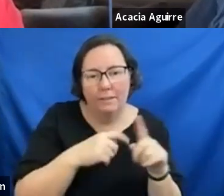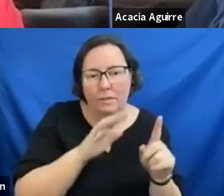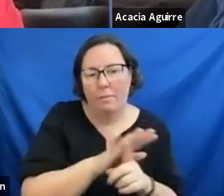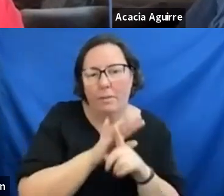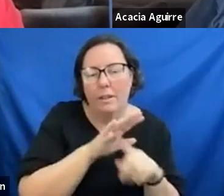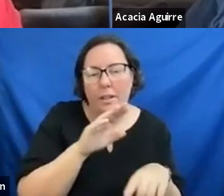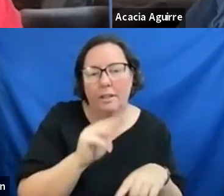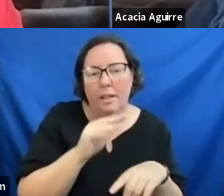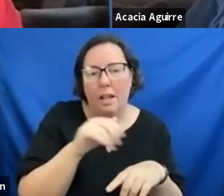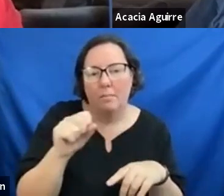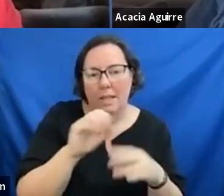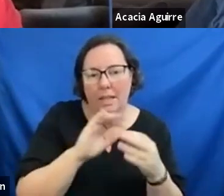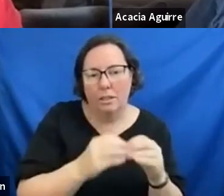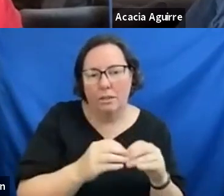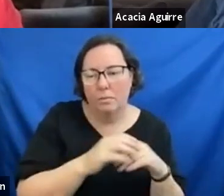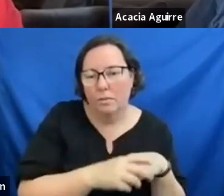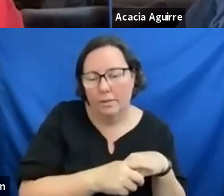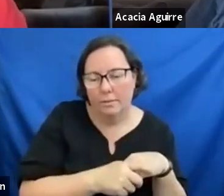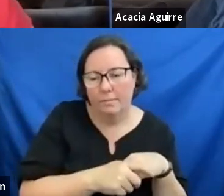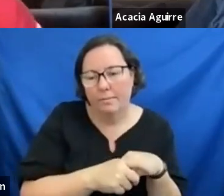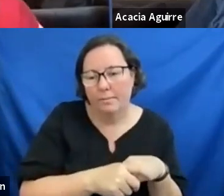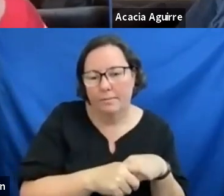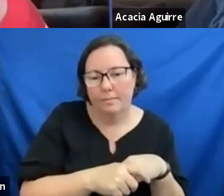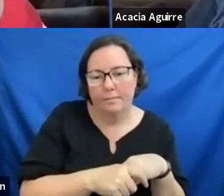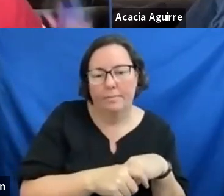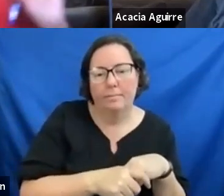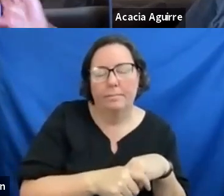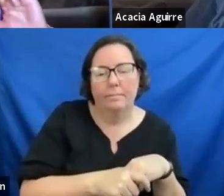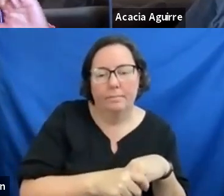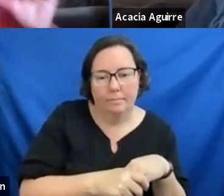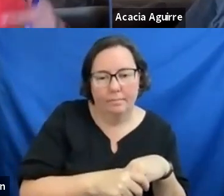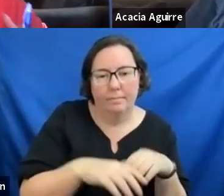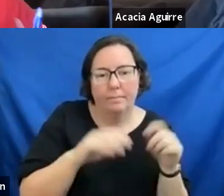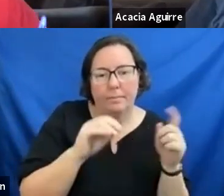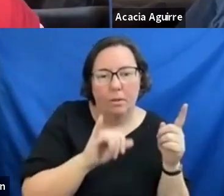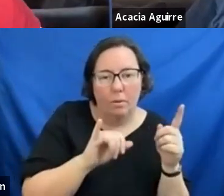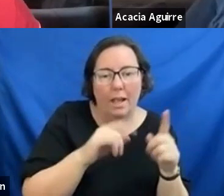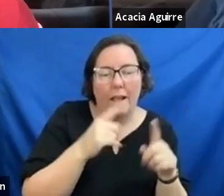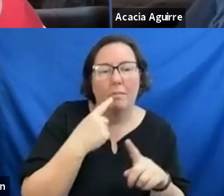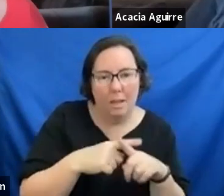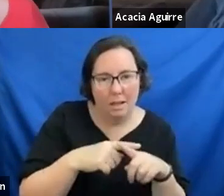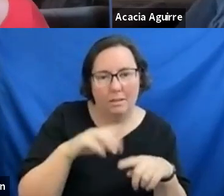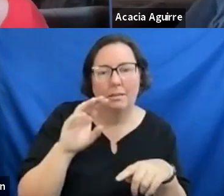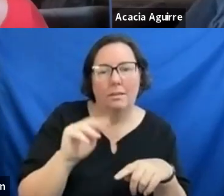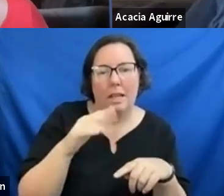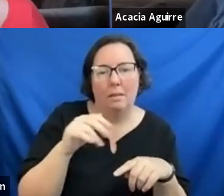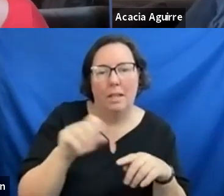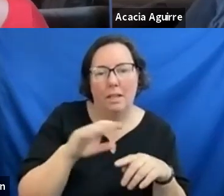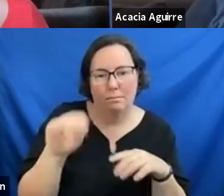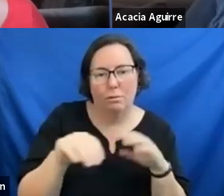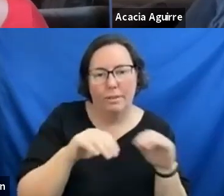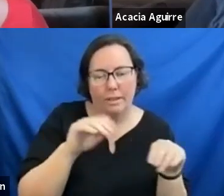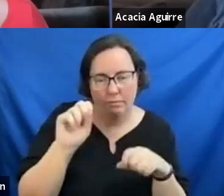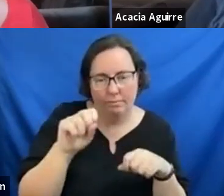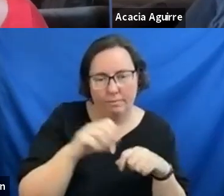for the sending schools. Great. So it's the OI and the MCAS. Thank